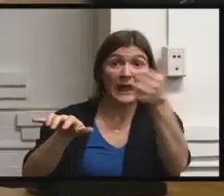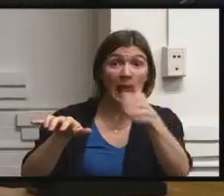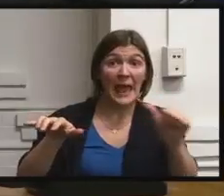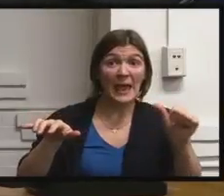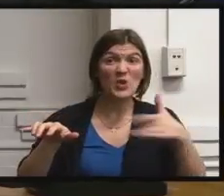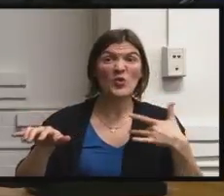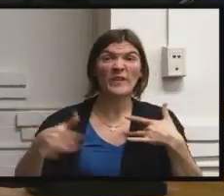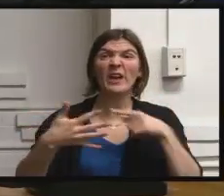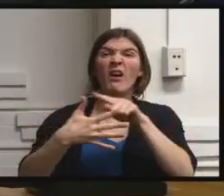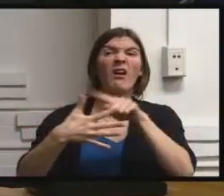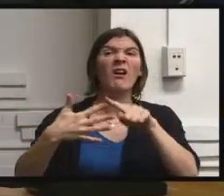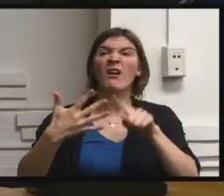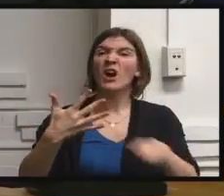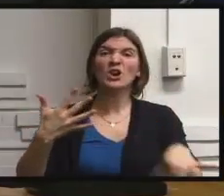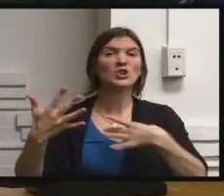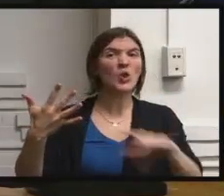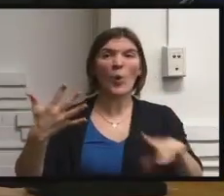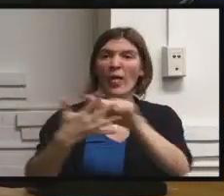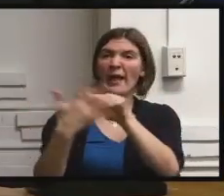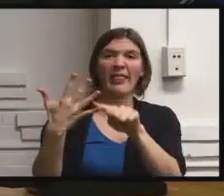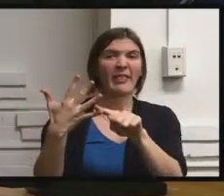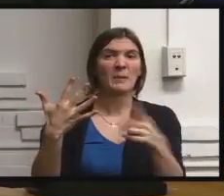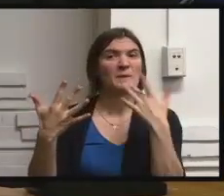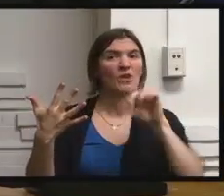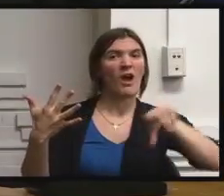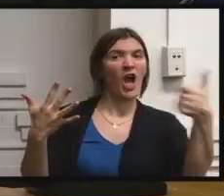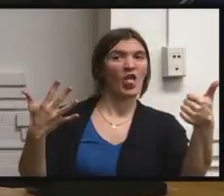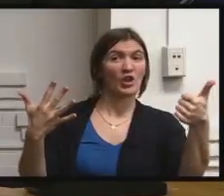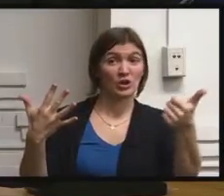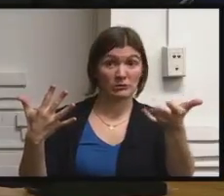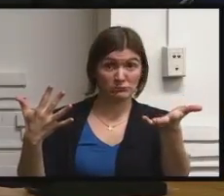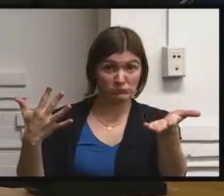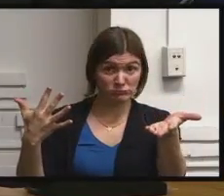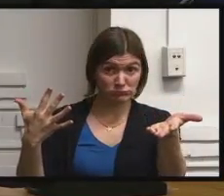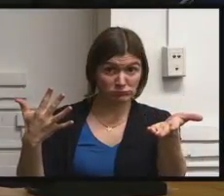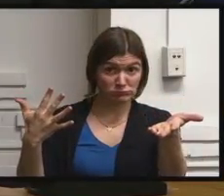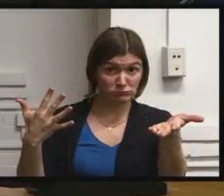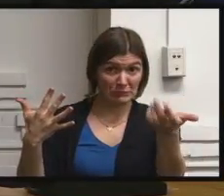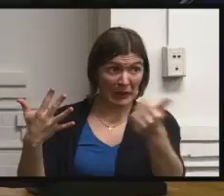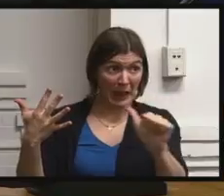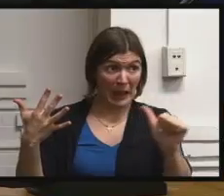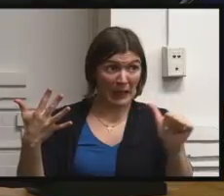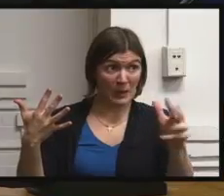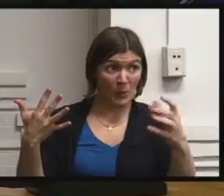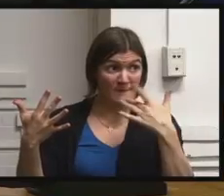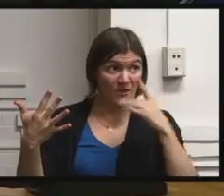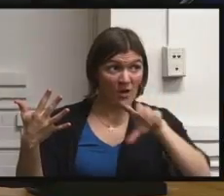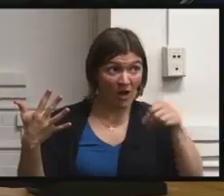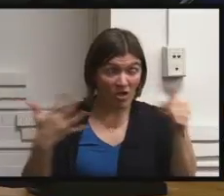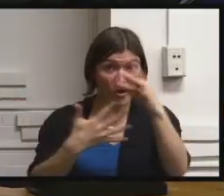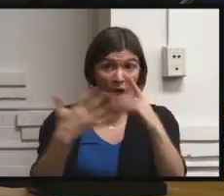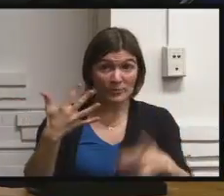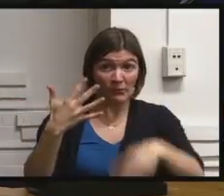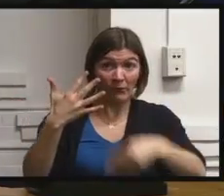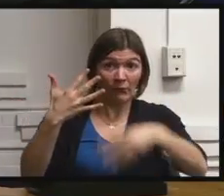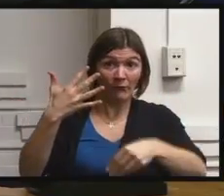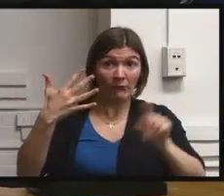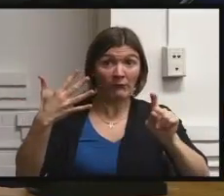there any people in attendance now who want to speak to that question?